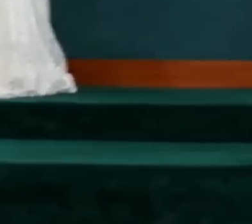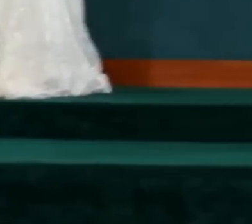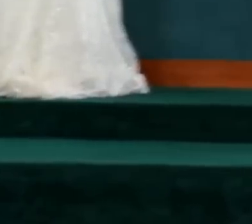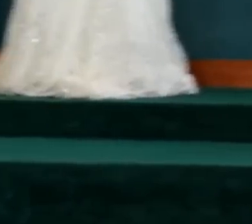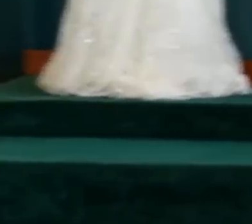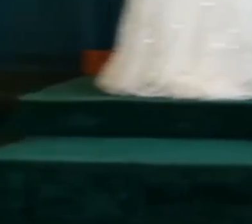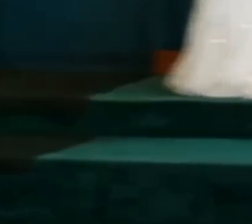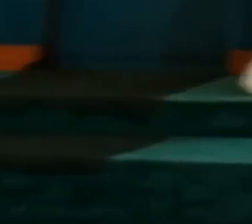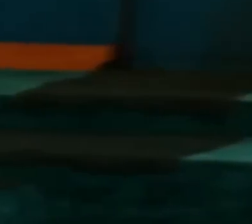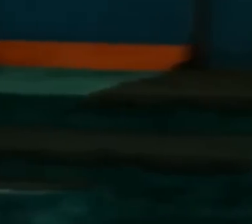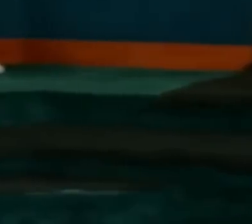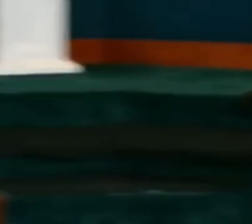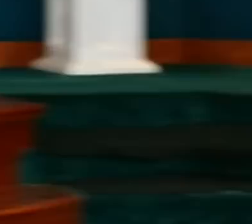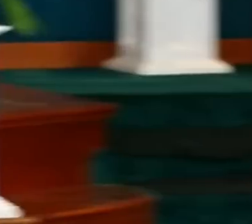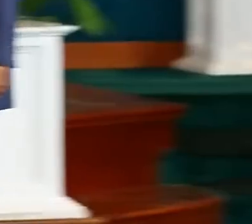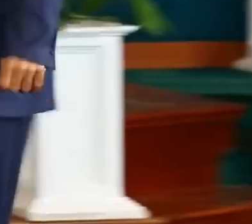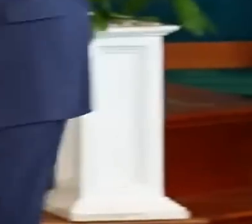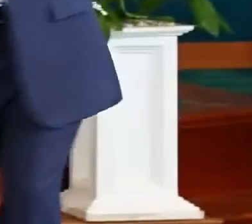Jesus.